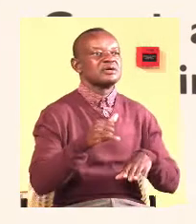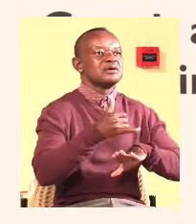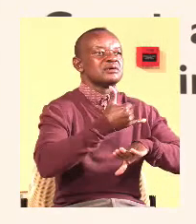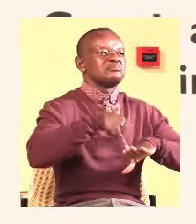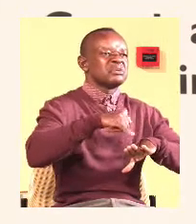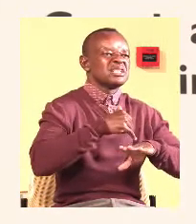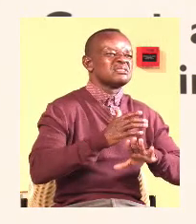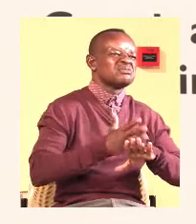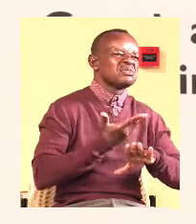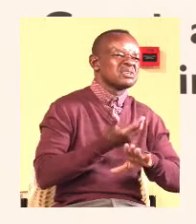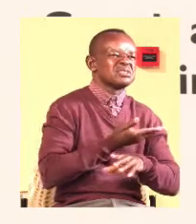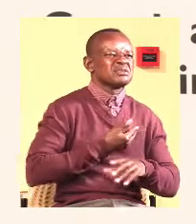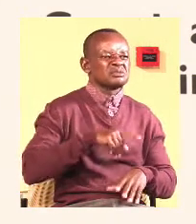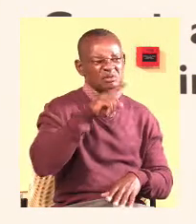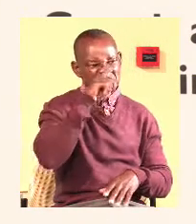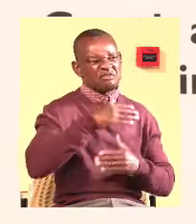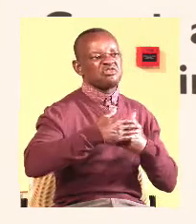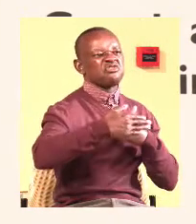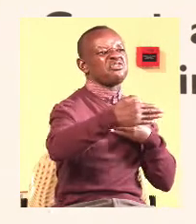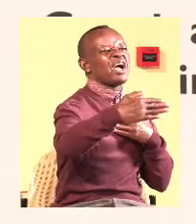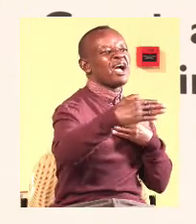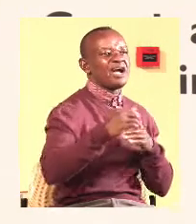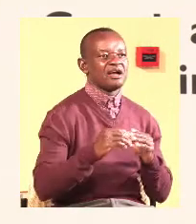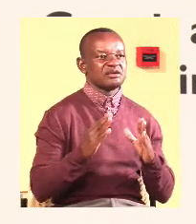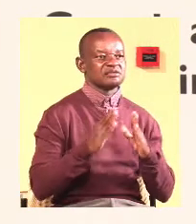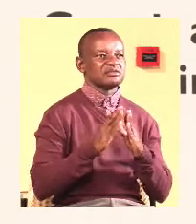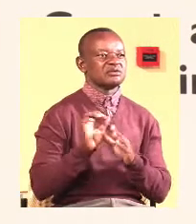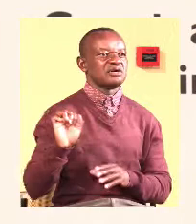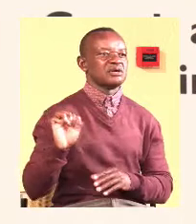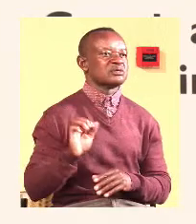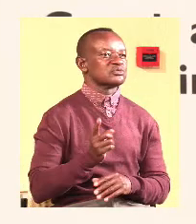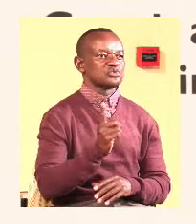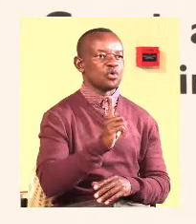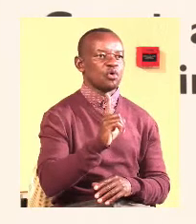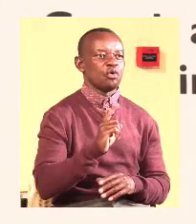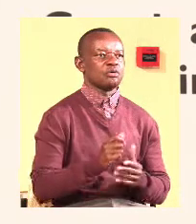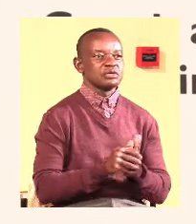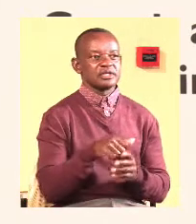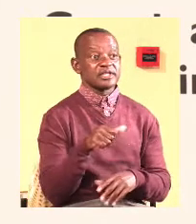that. At the same time, physical exercise is also